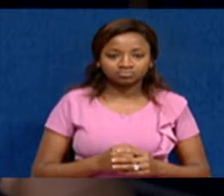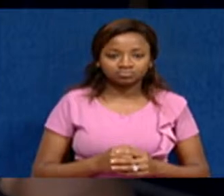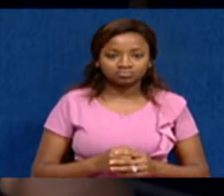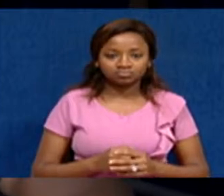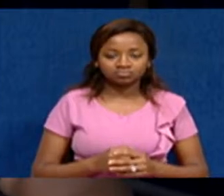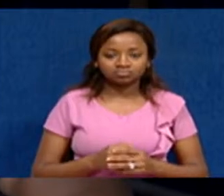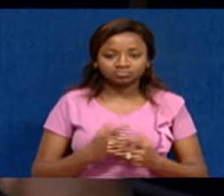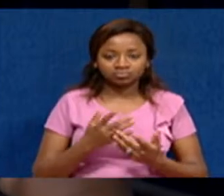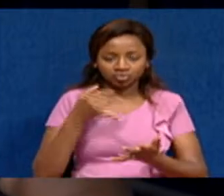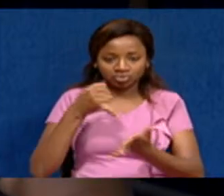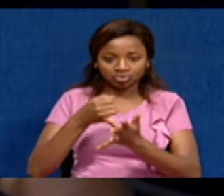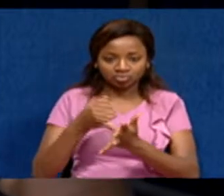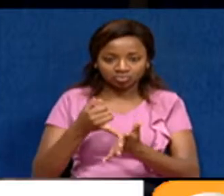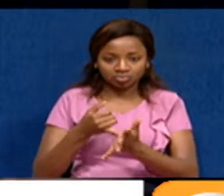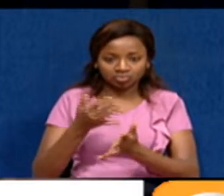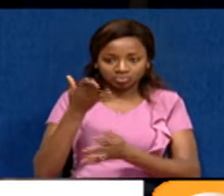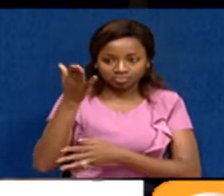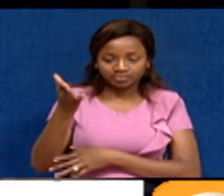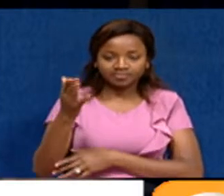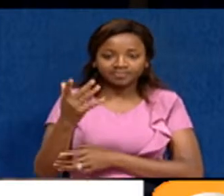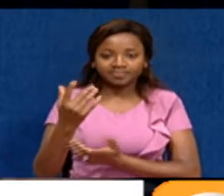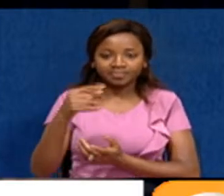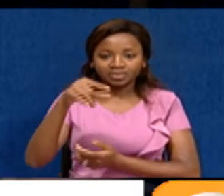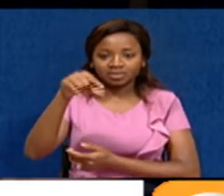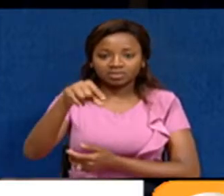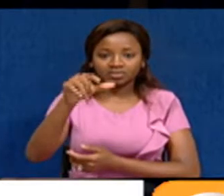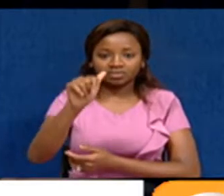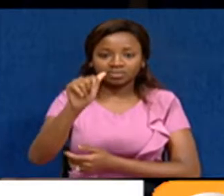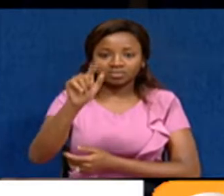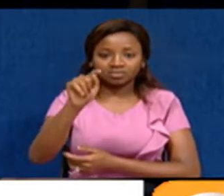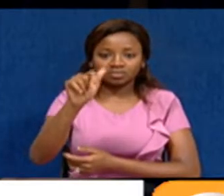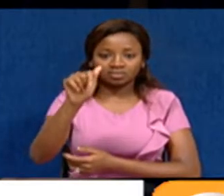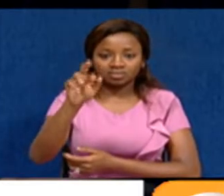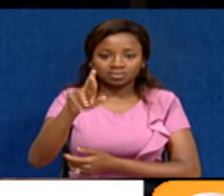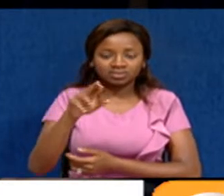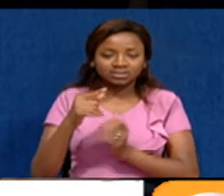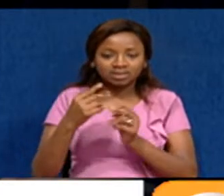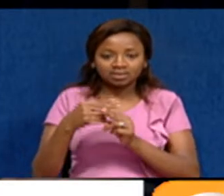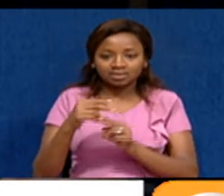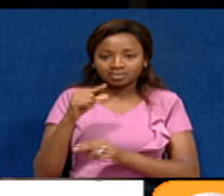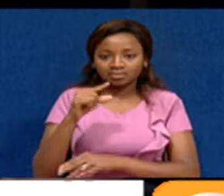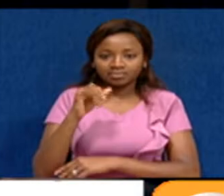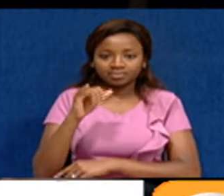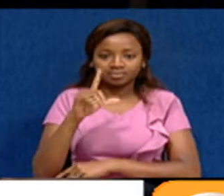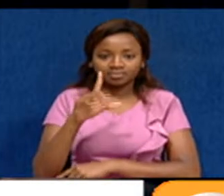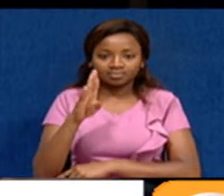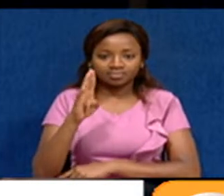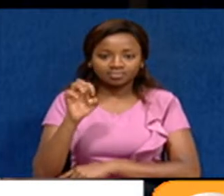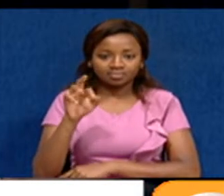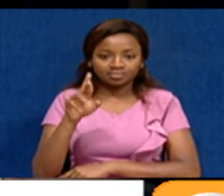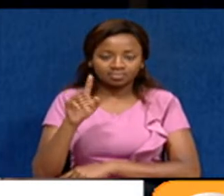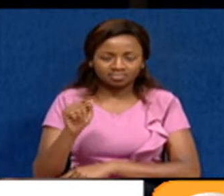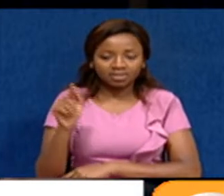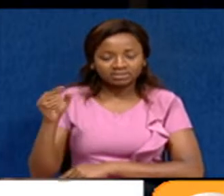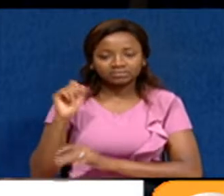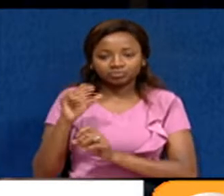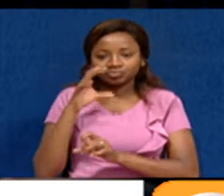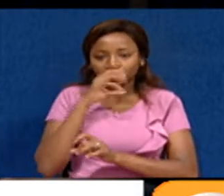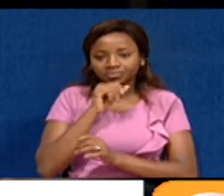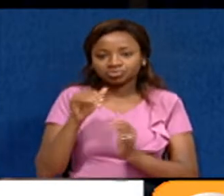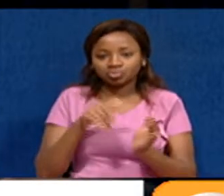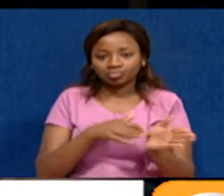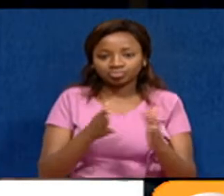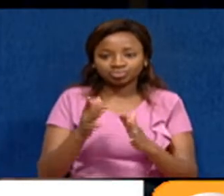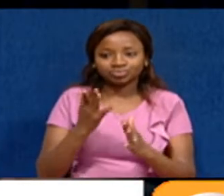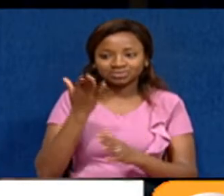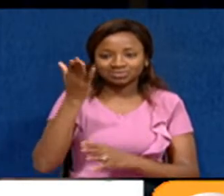Qatar, Mr. Gilbert Cheruiyot, is likely to miss that kind of an opportunity. Now, those are some of